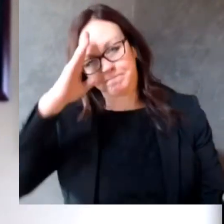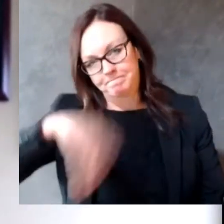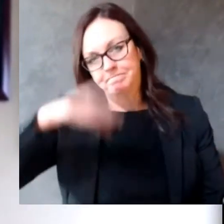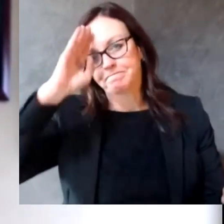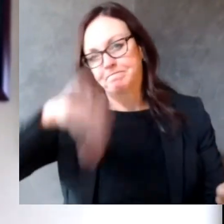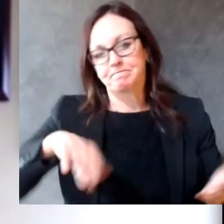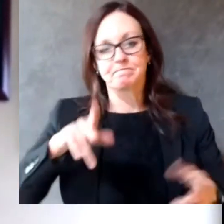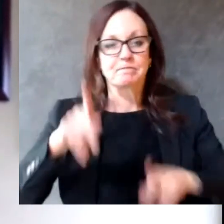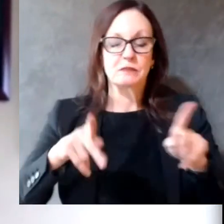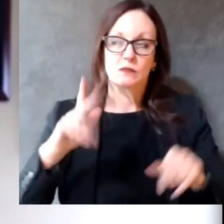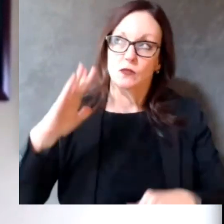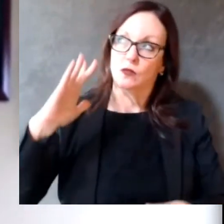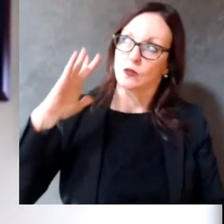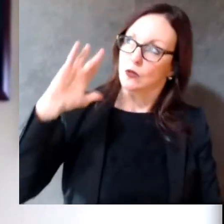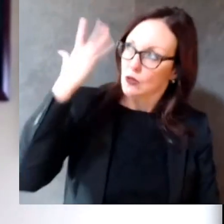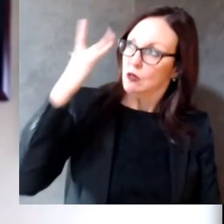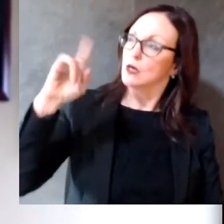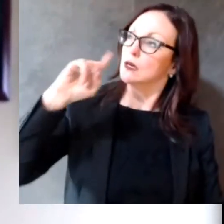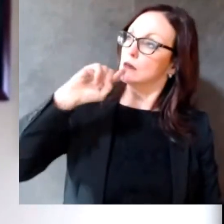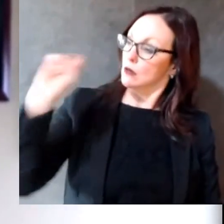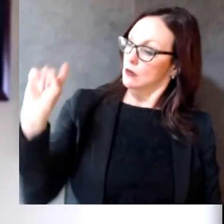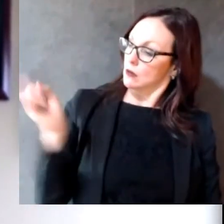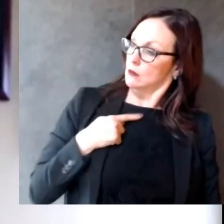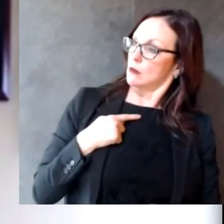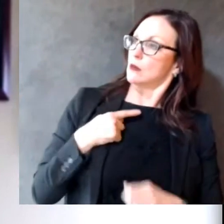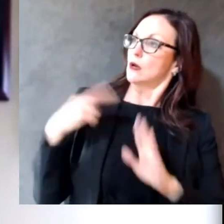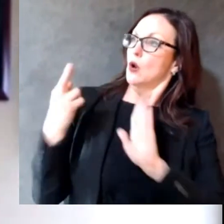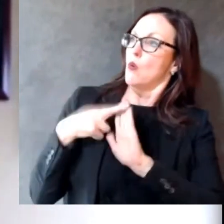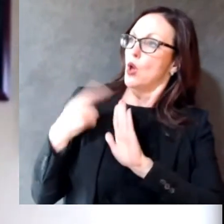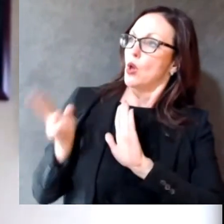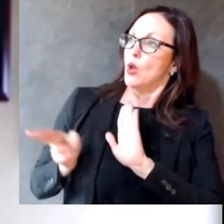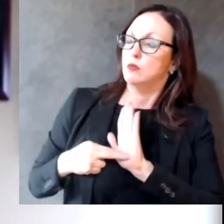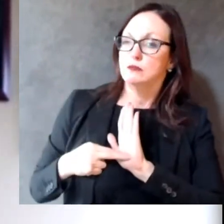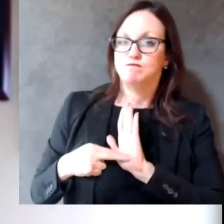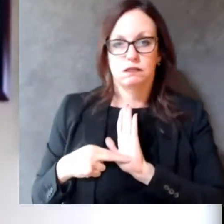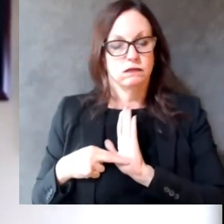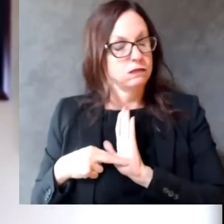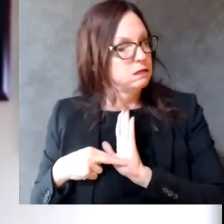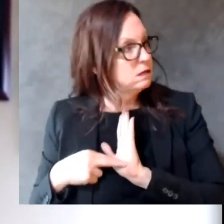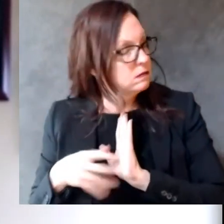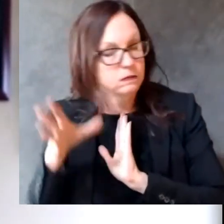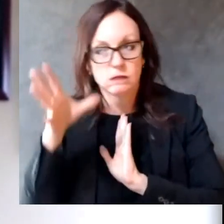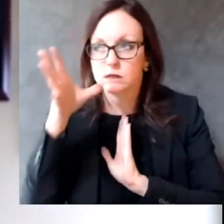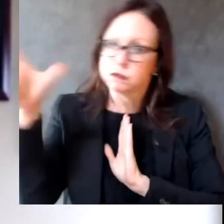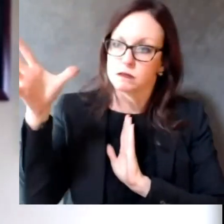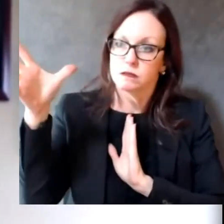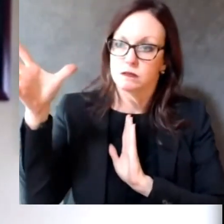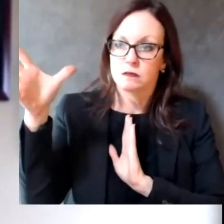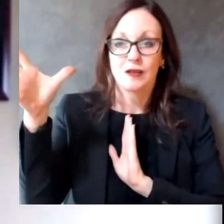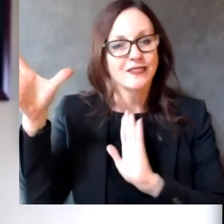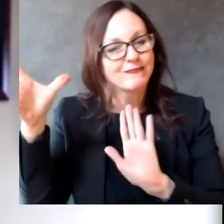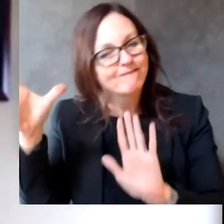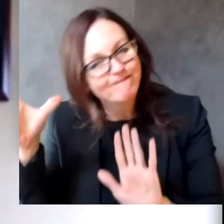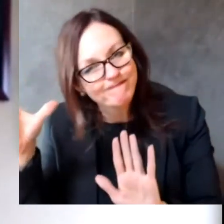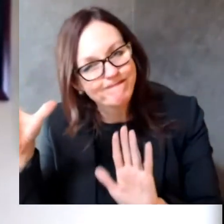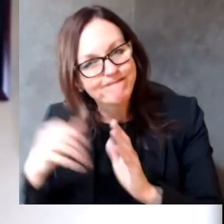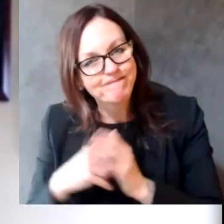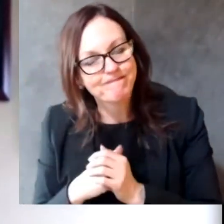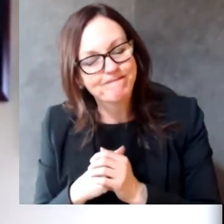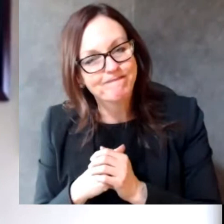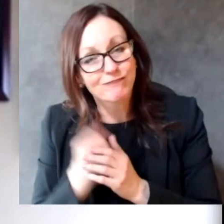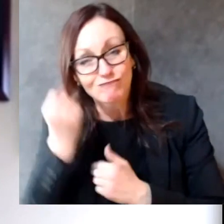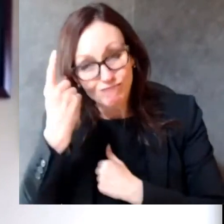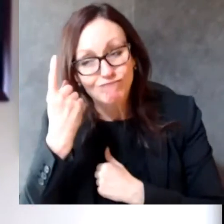behavioral science, social science tells us that when you do that, when you make things not optional, or when someone